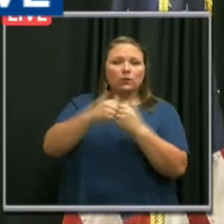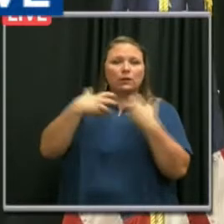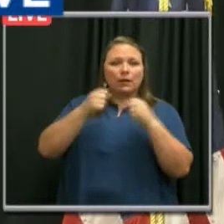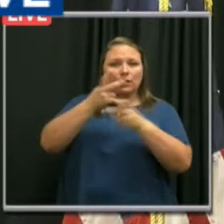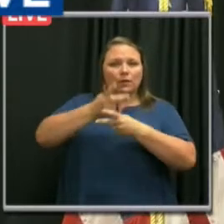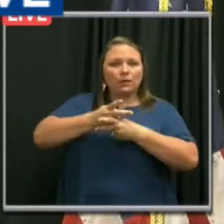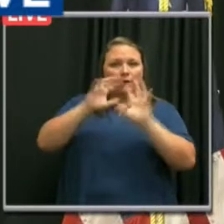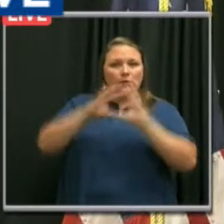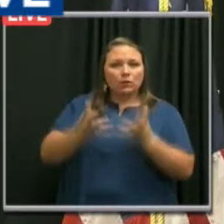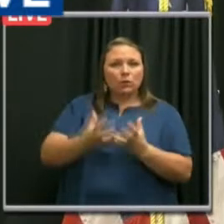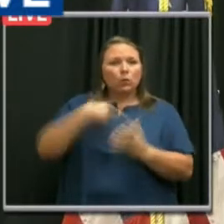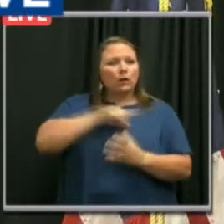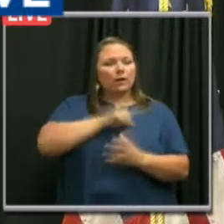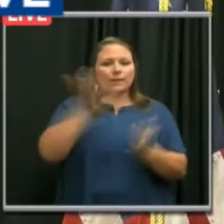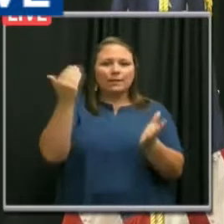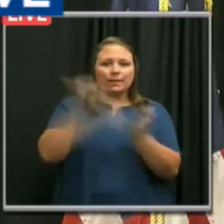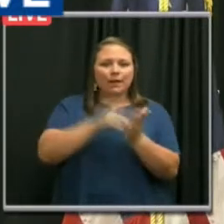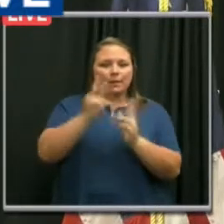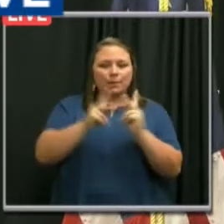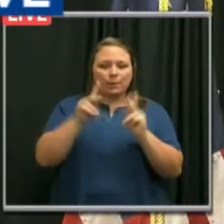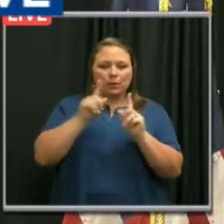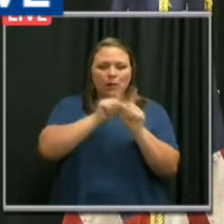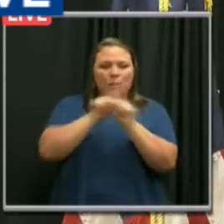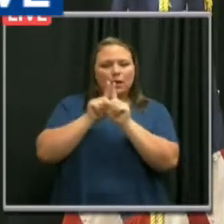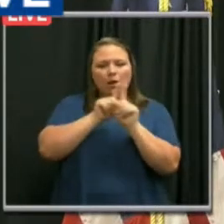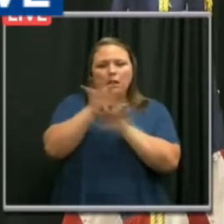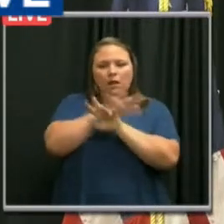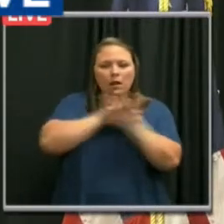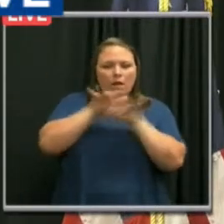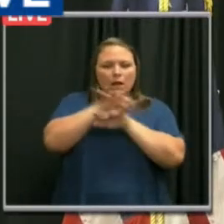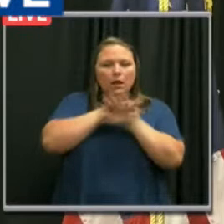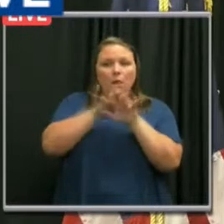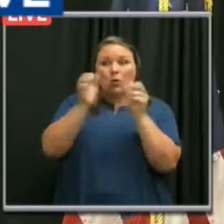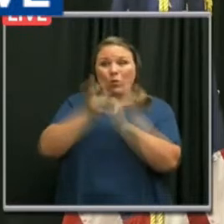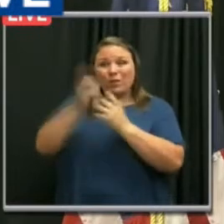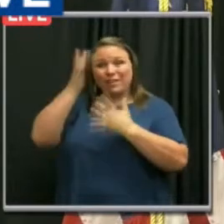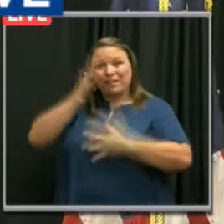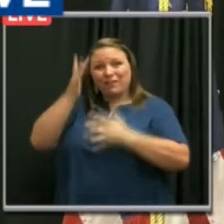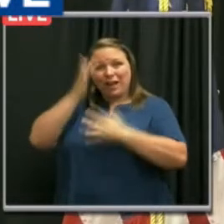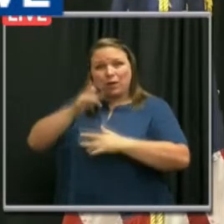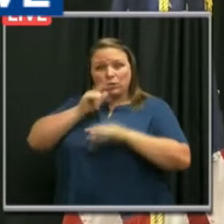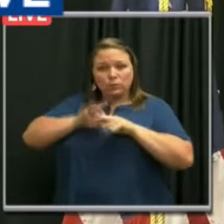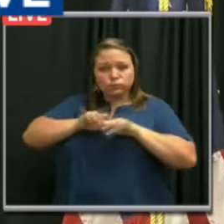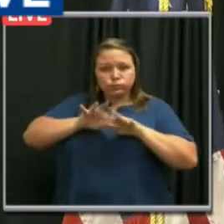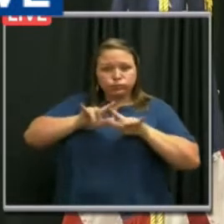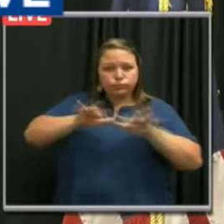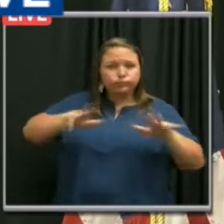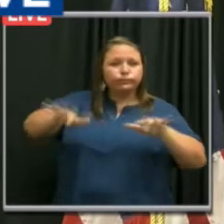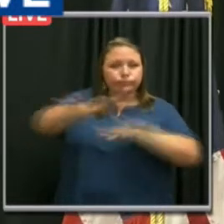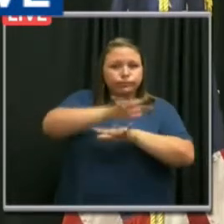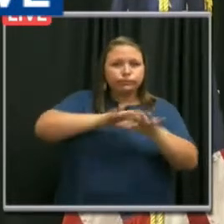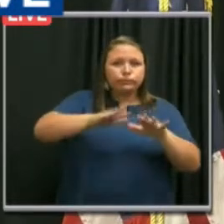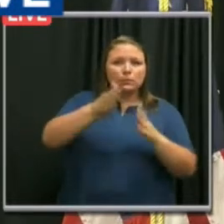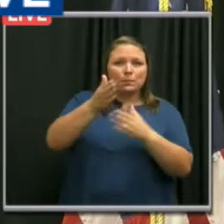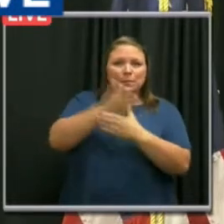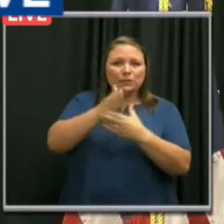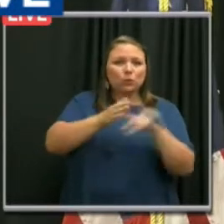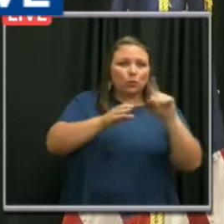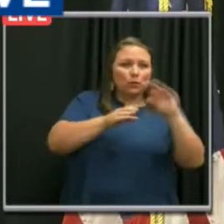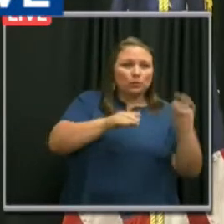people in close proximity to each other with a virus that has a prevalence somewhere between 1% and